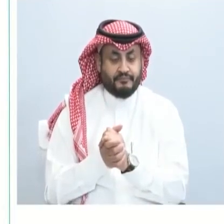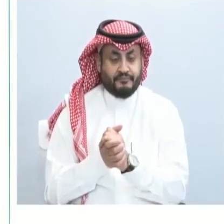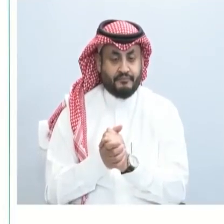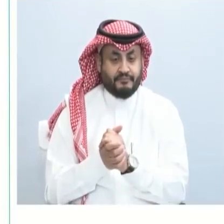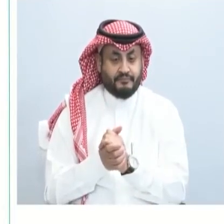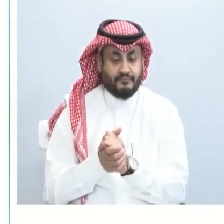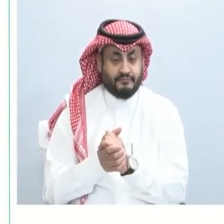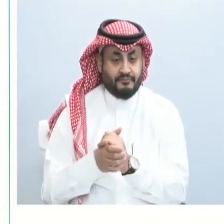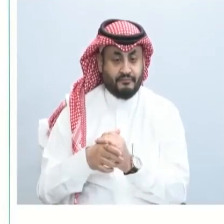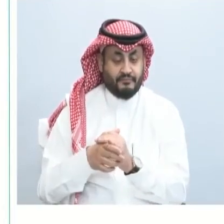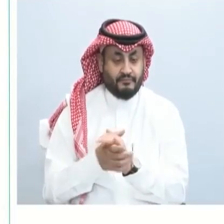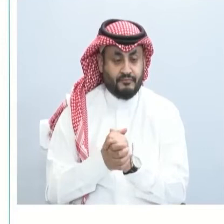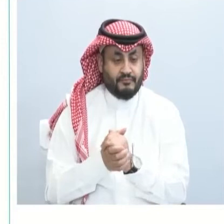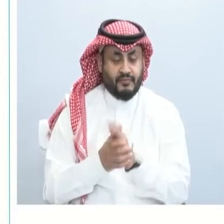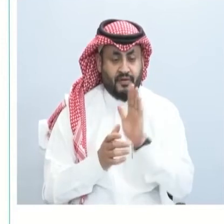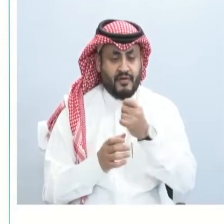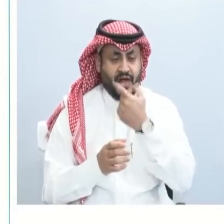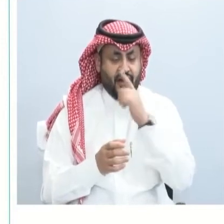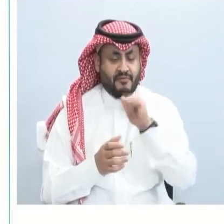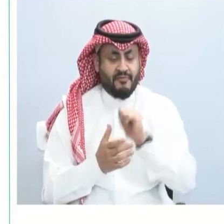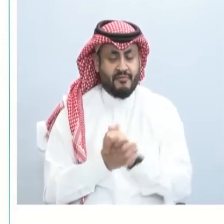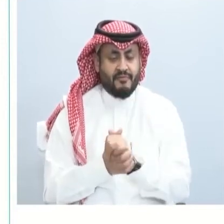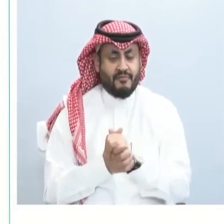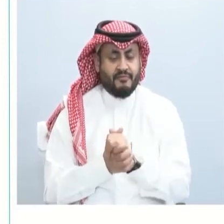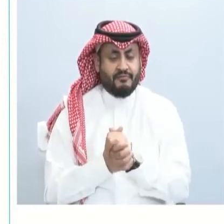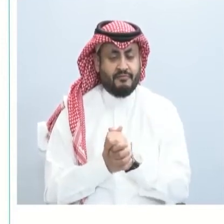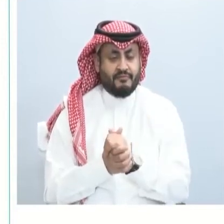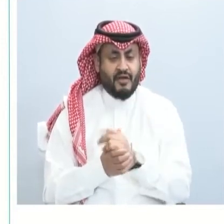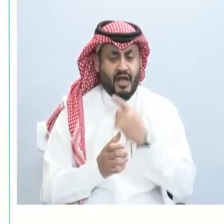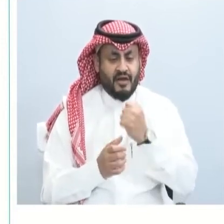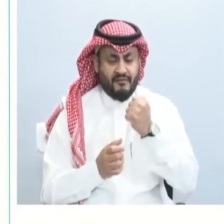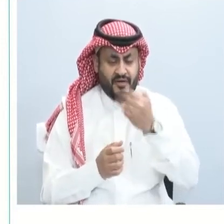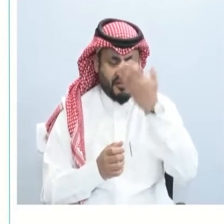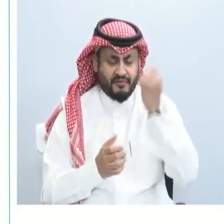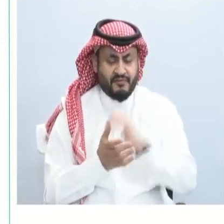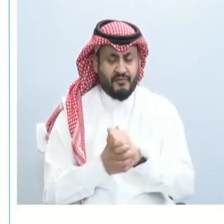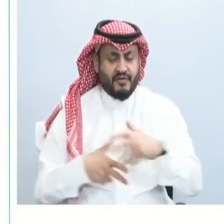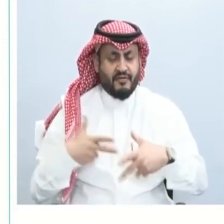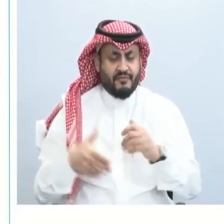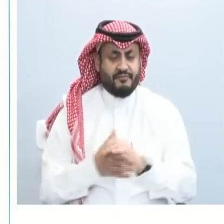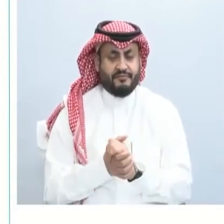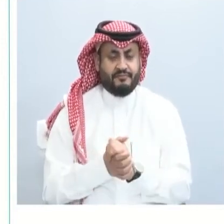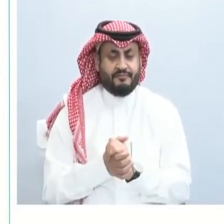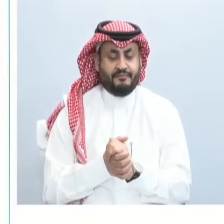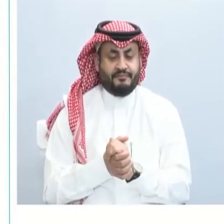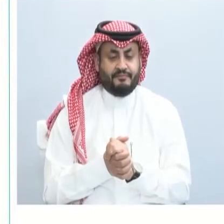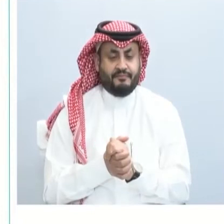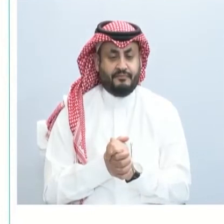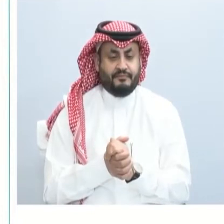Enough. Don't laugh. I know it's tough. But it's lots of fun.